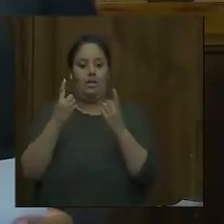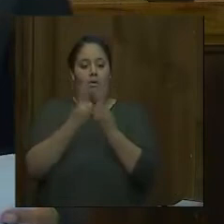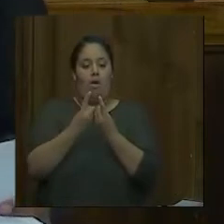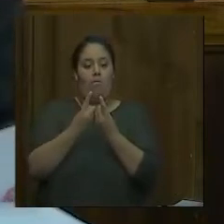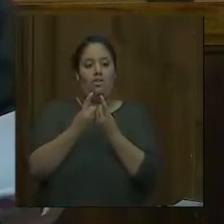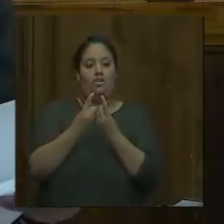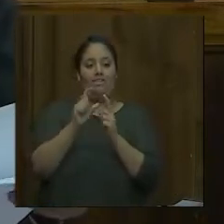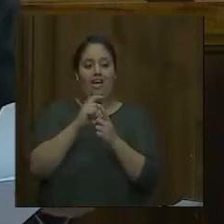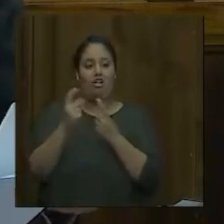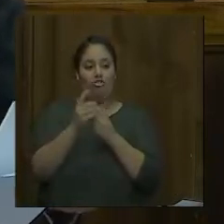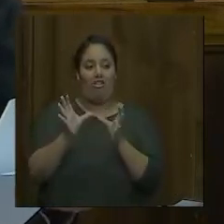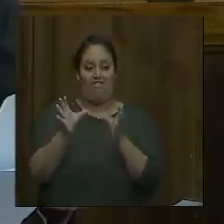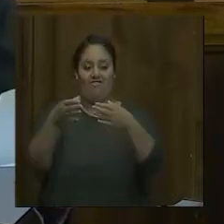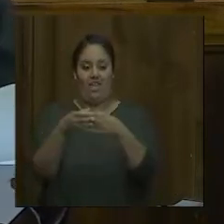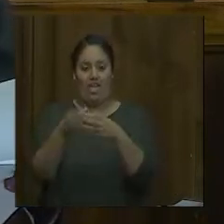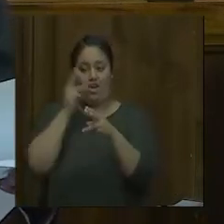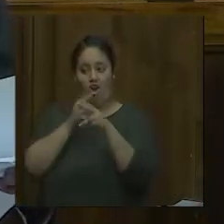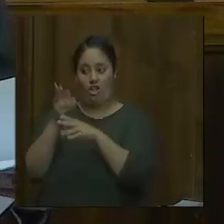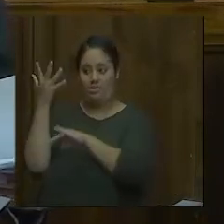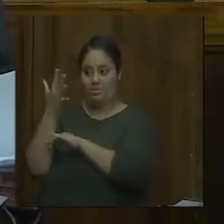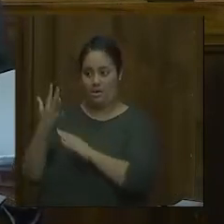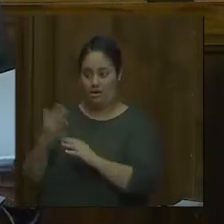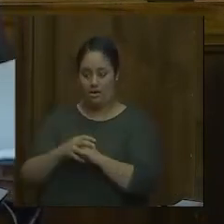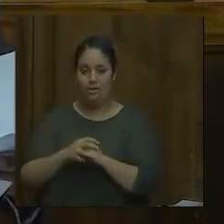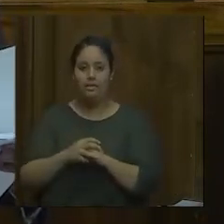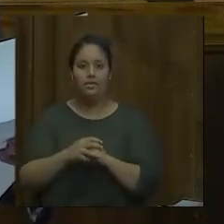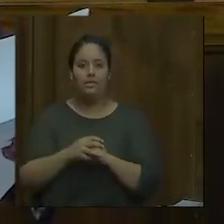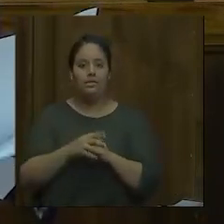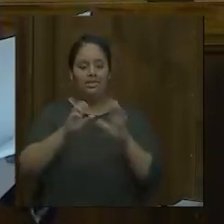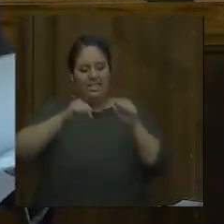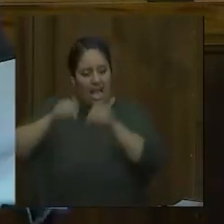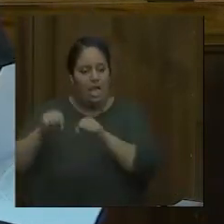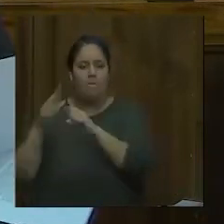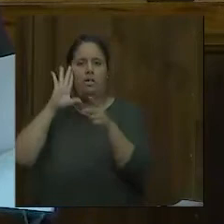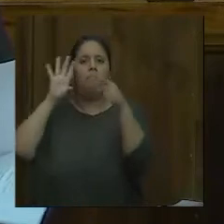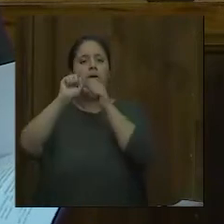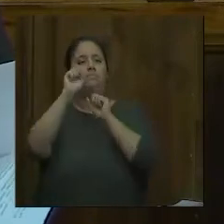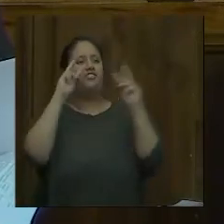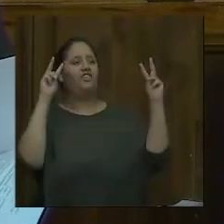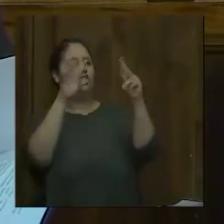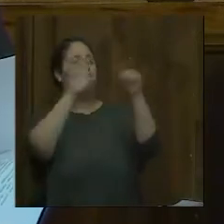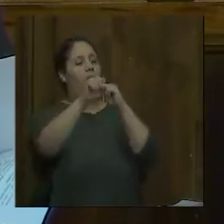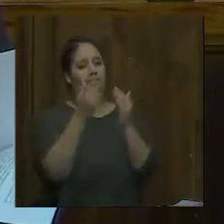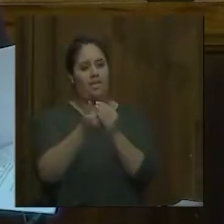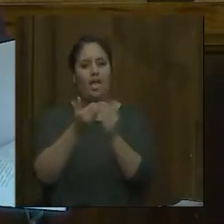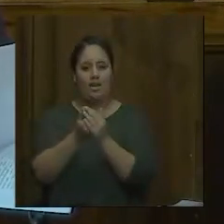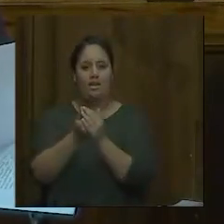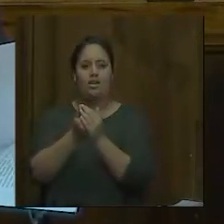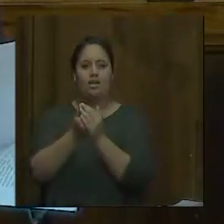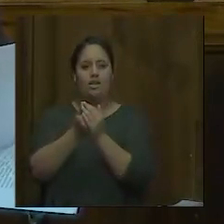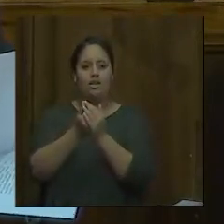of Cultural Affairs, Honourable Speaker, is able to achieve its vision. Order,